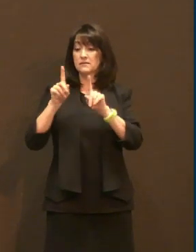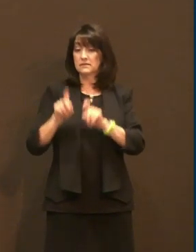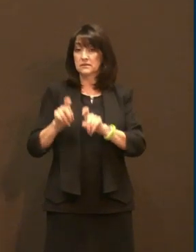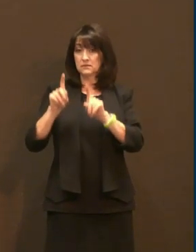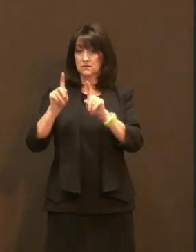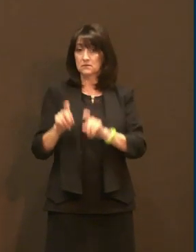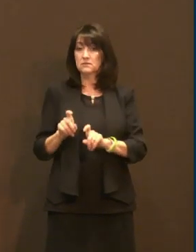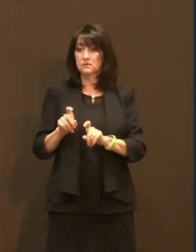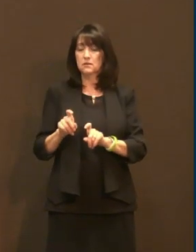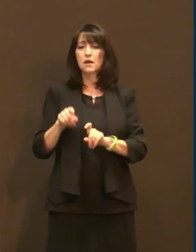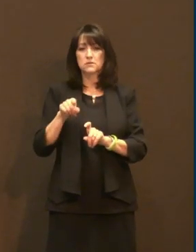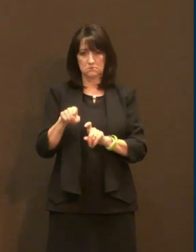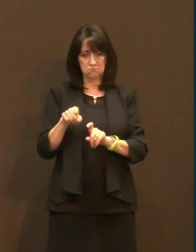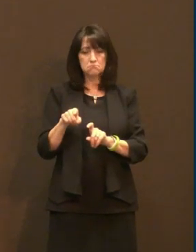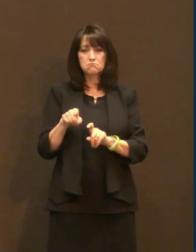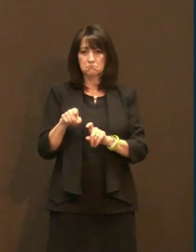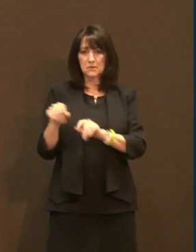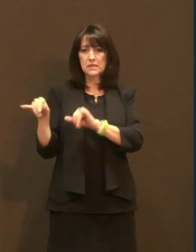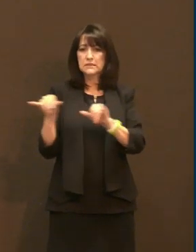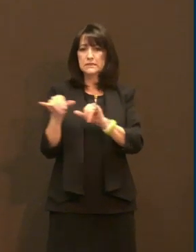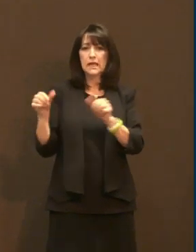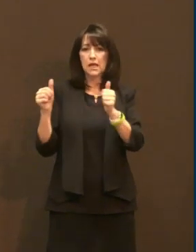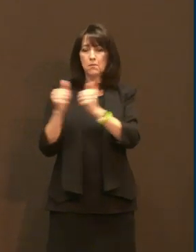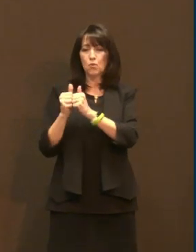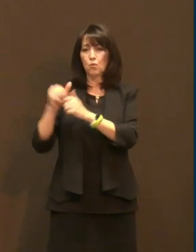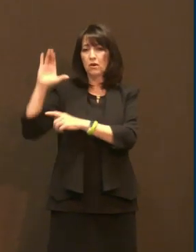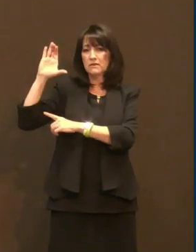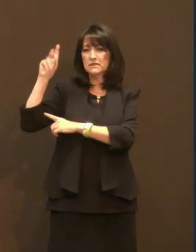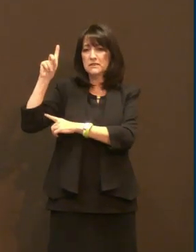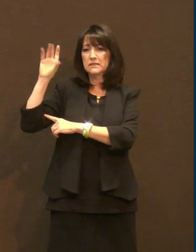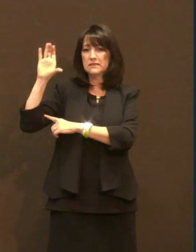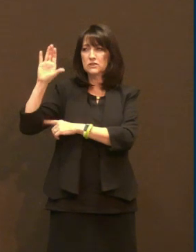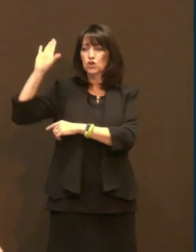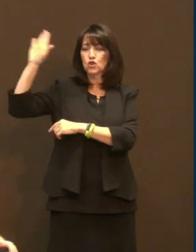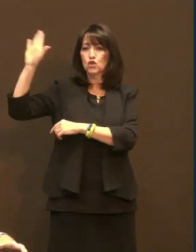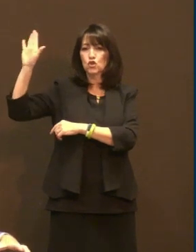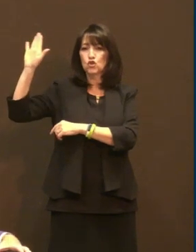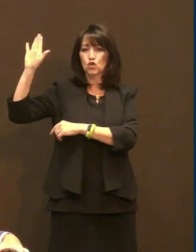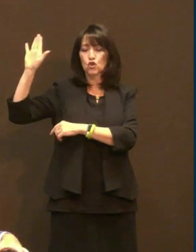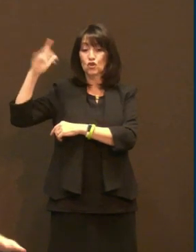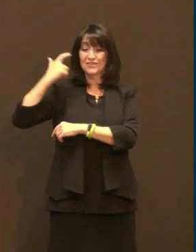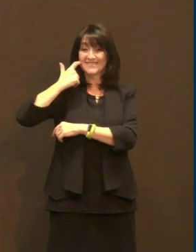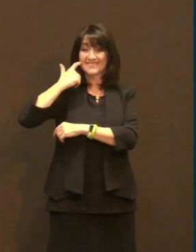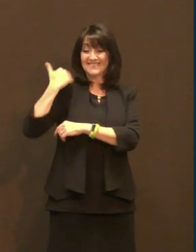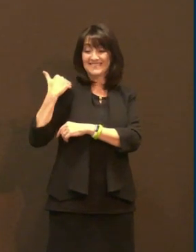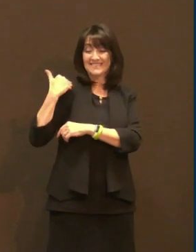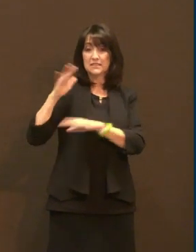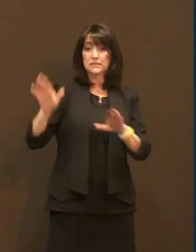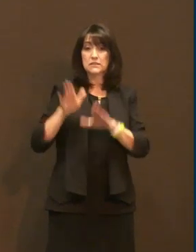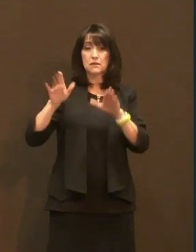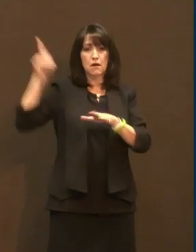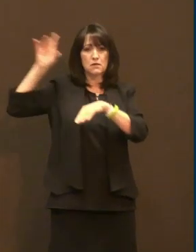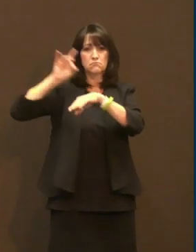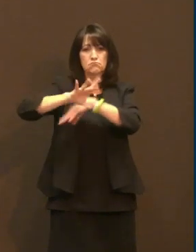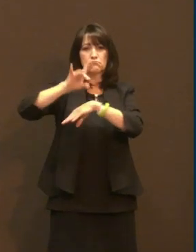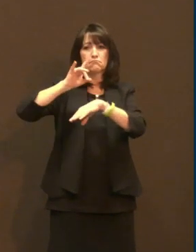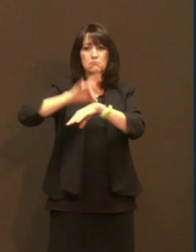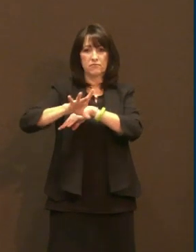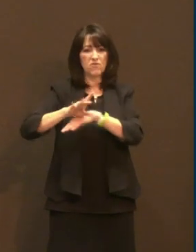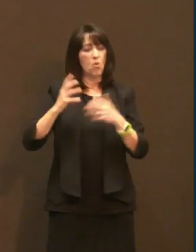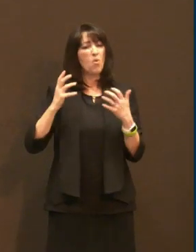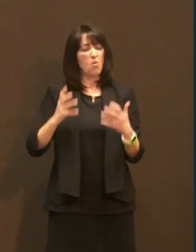also consistent with new CDC guidance that came out just on Sunday to prioritize testing of residents in